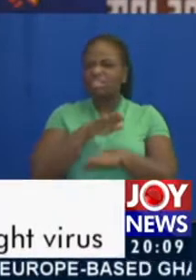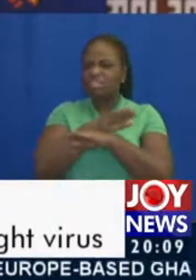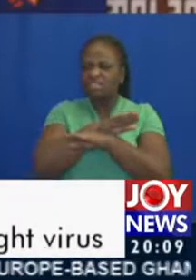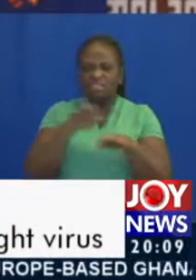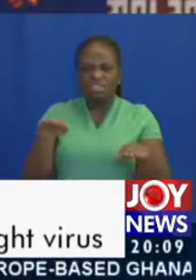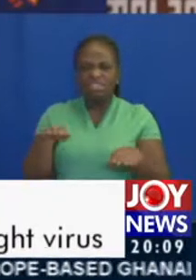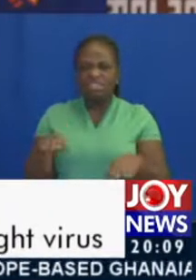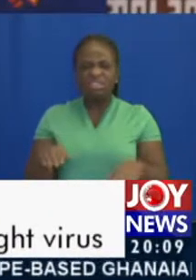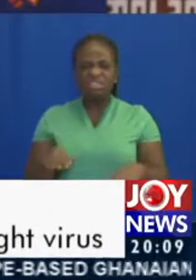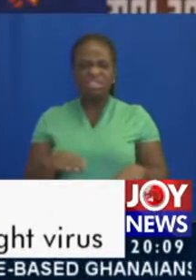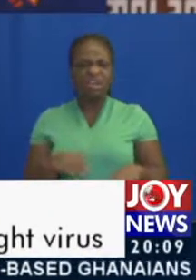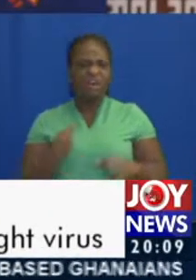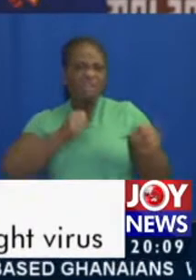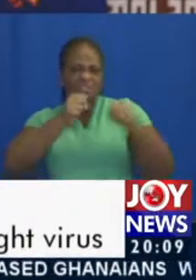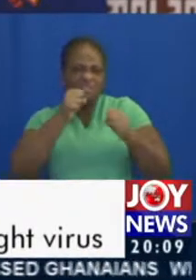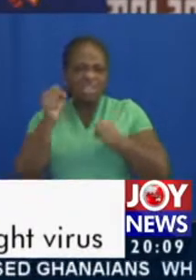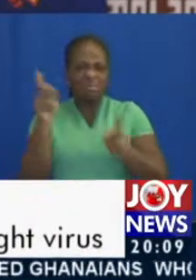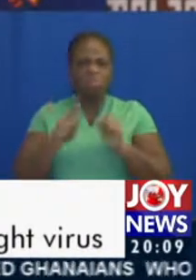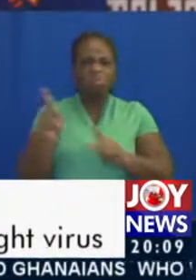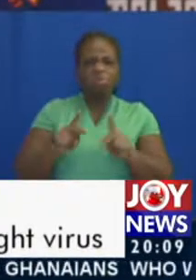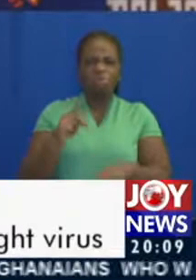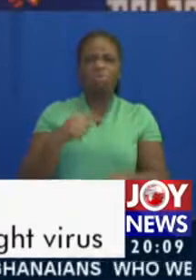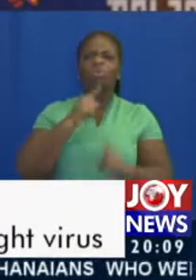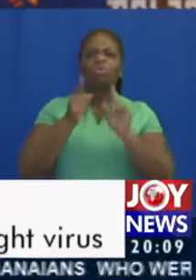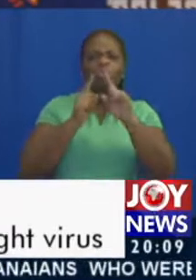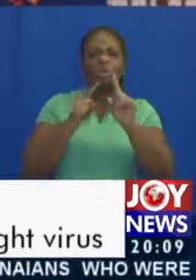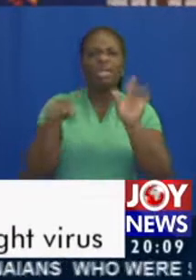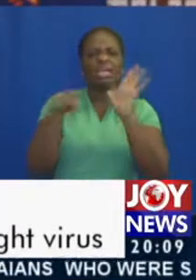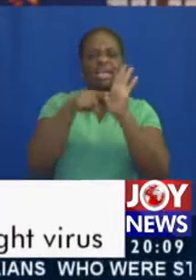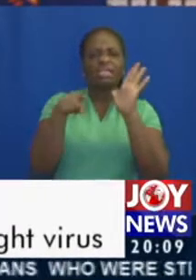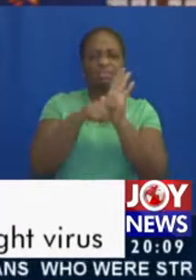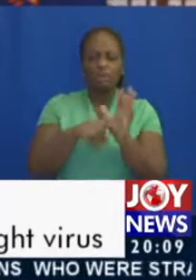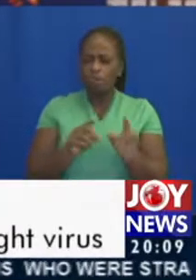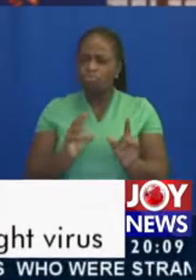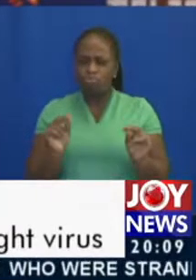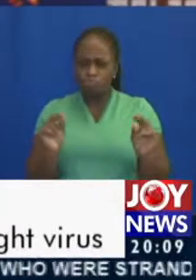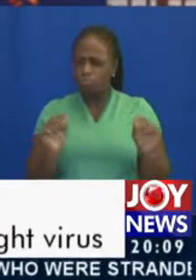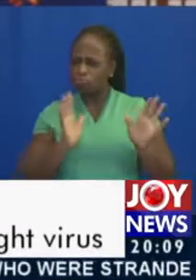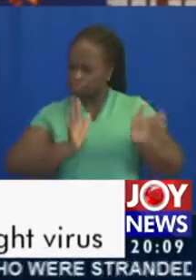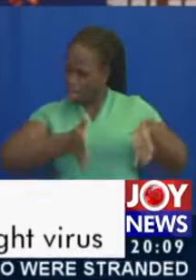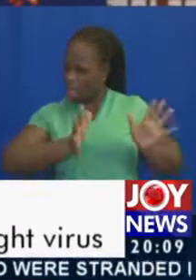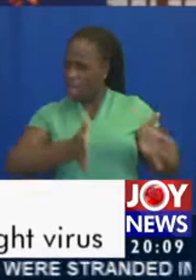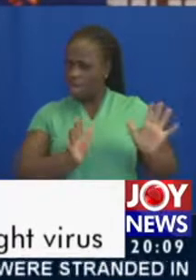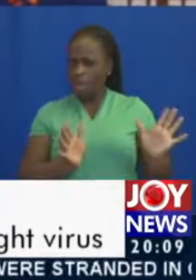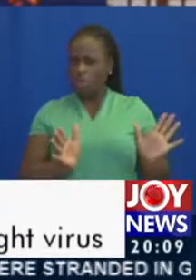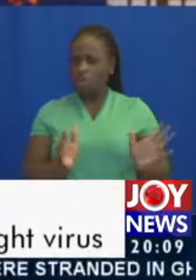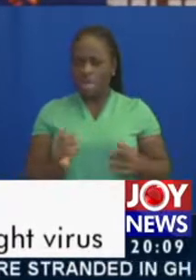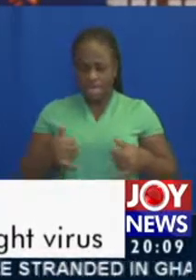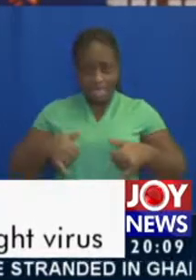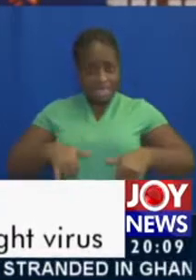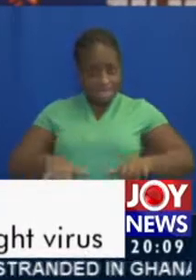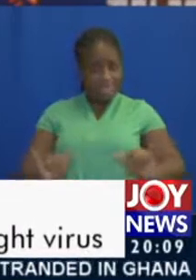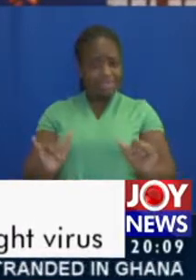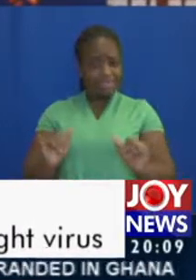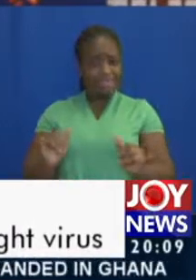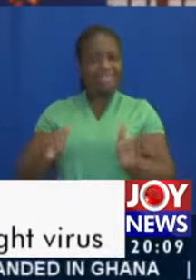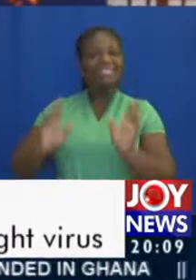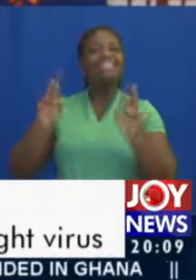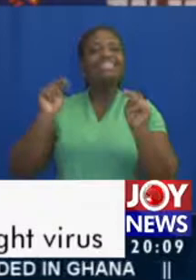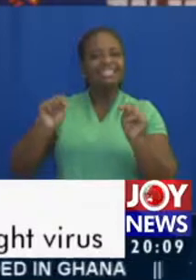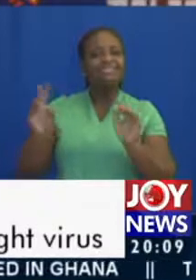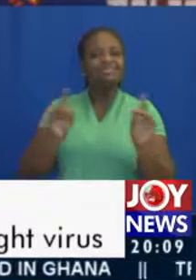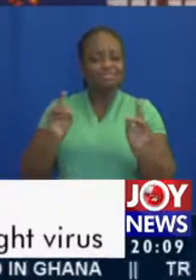make such statements. They need to make them to continue to try to stay relevant.